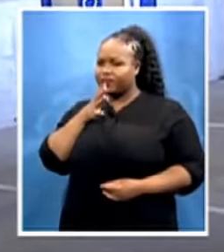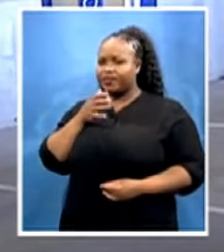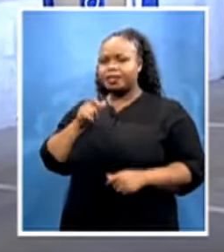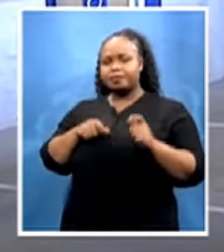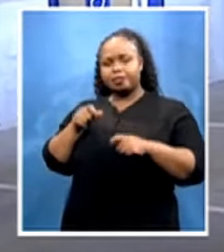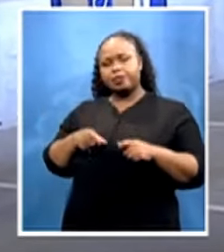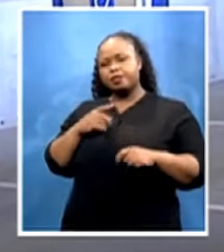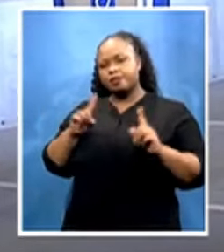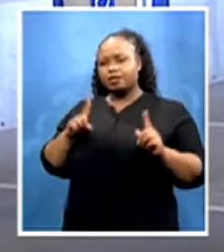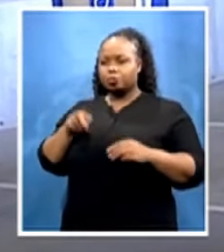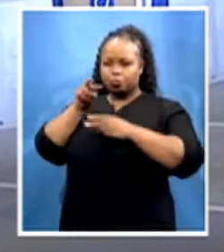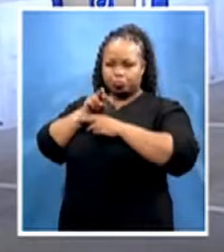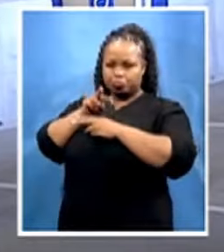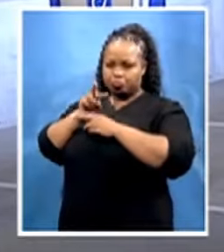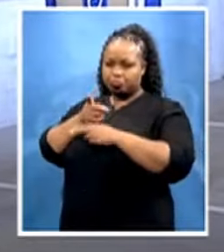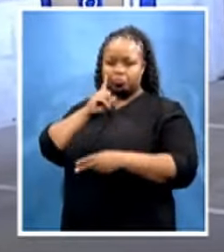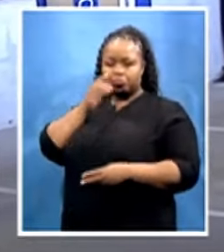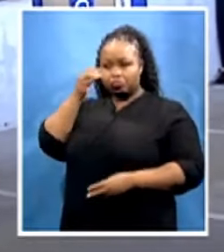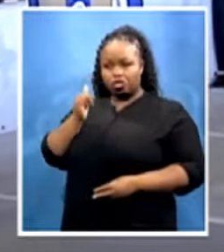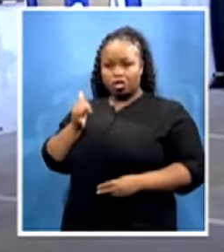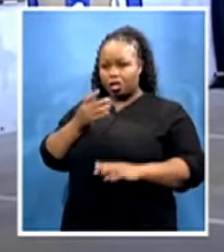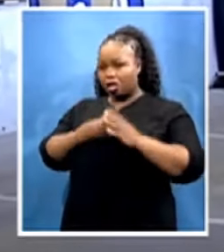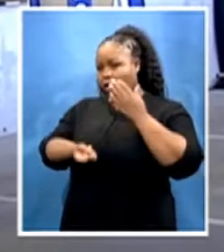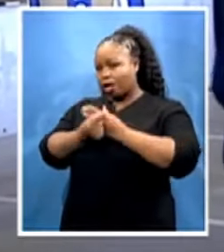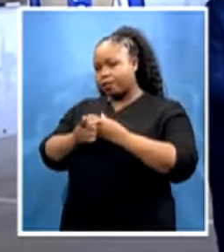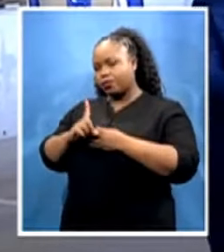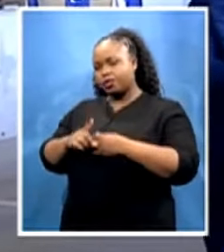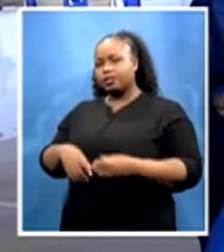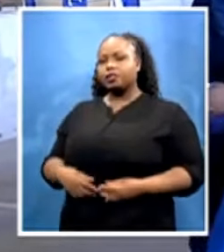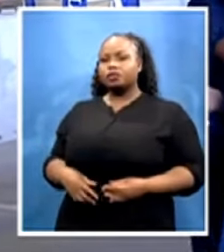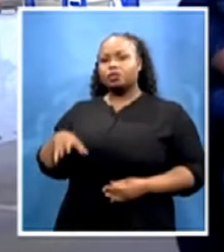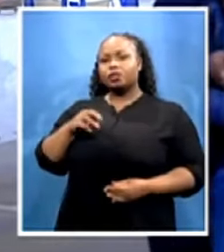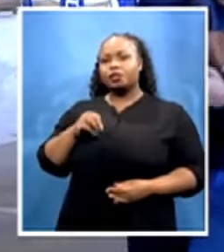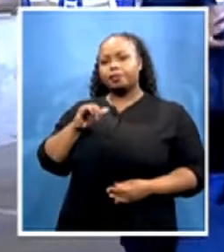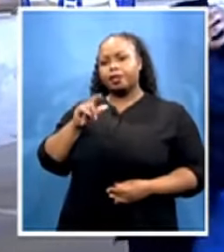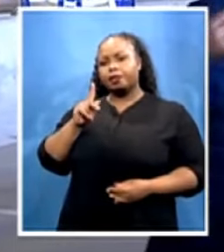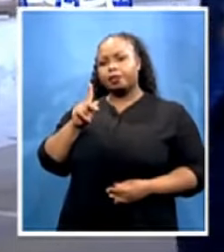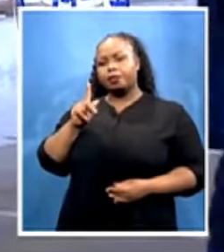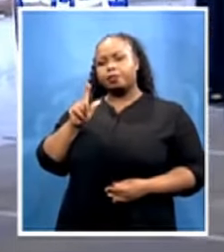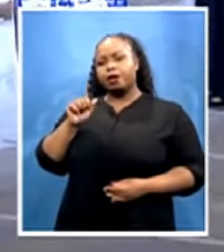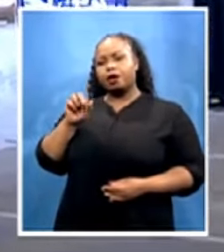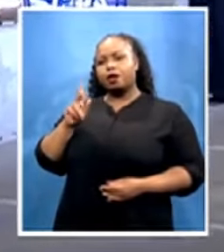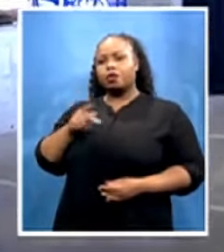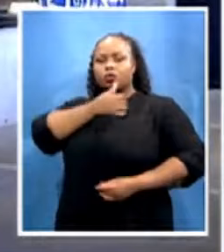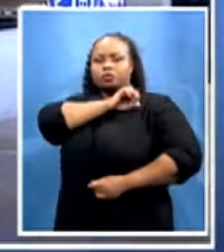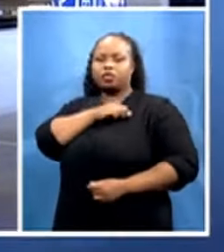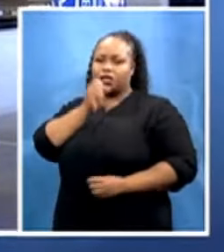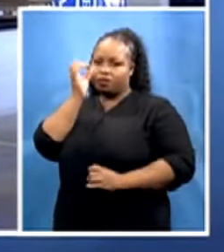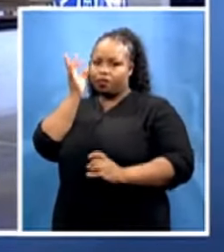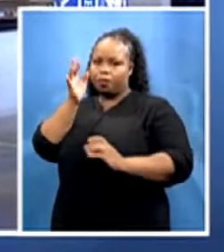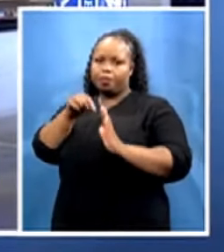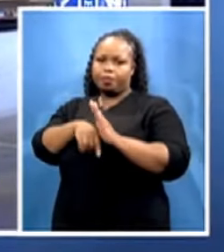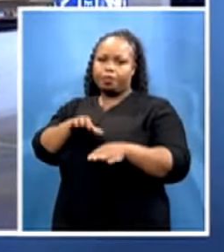Park Hospital, and we will be giving you any detail as it comes. Maageketla Mohlabe, as